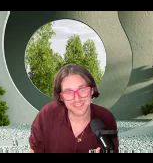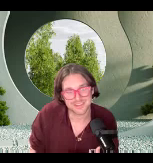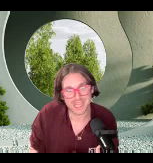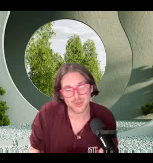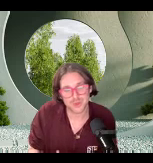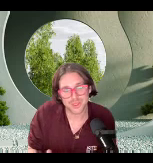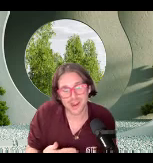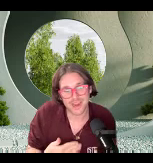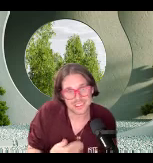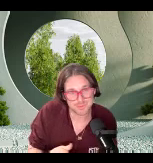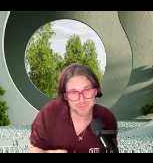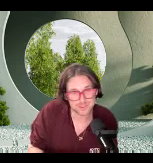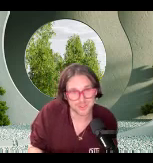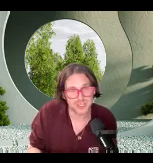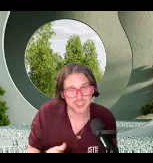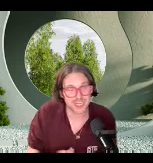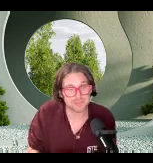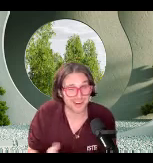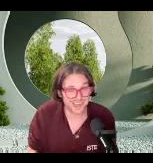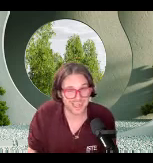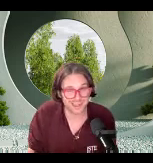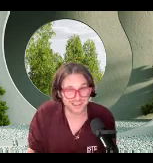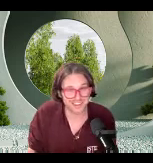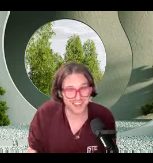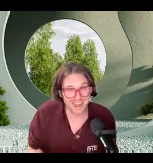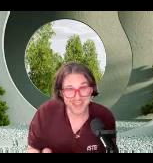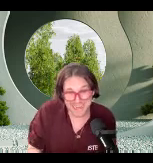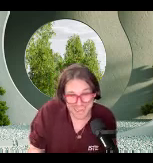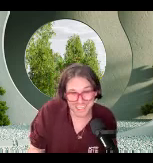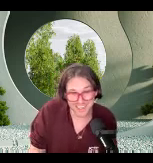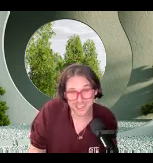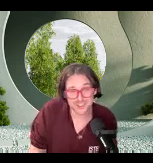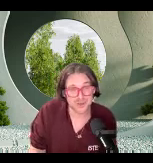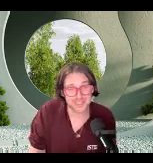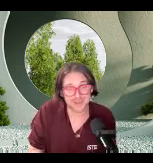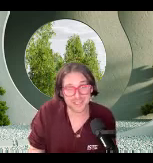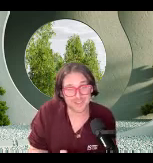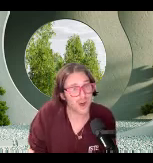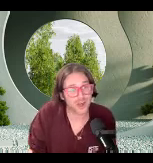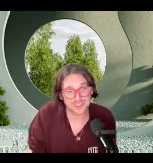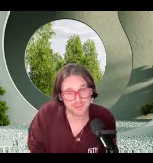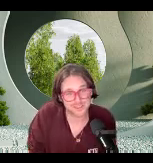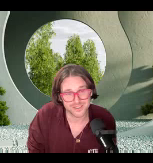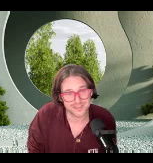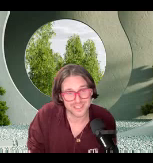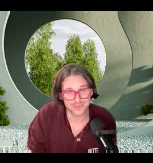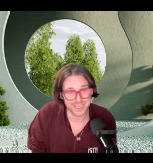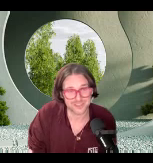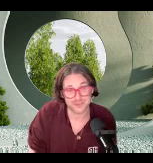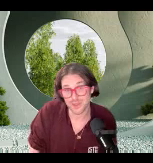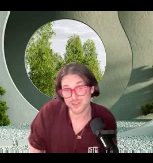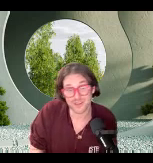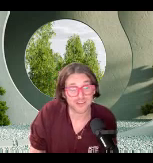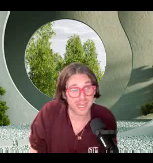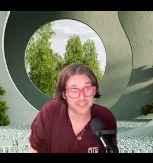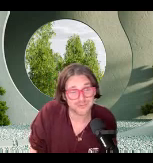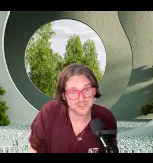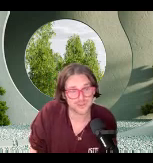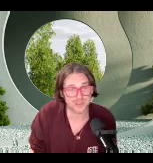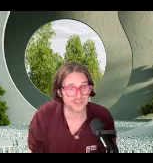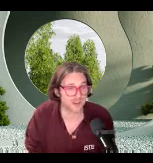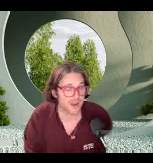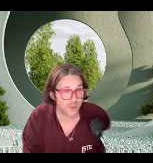in our own ways, and who we are as people shapes our identity. And that identity shows up into all spaces that we enter, whether